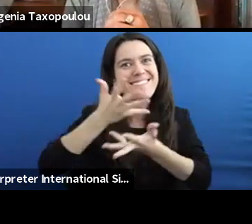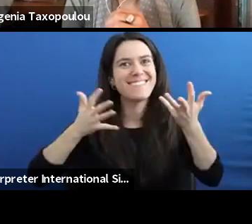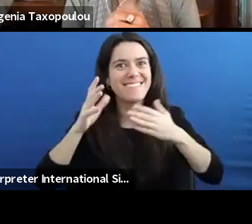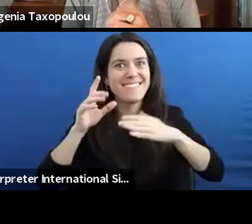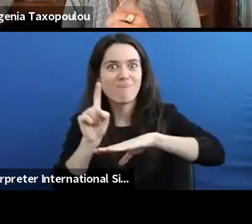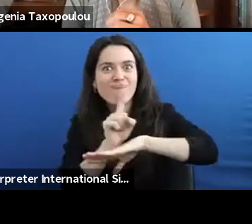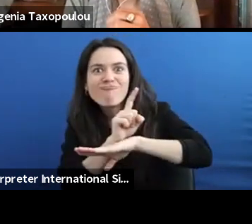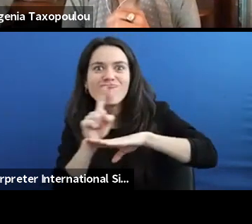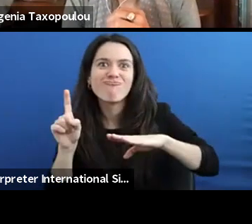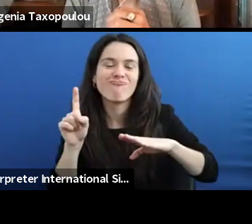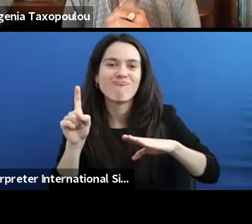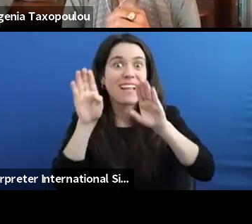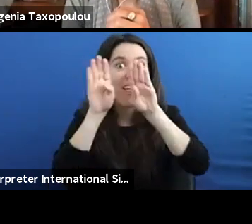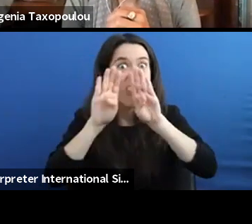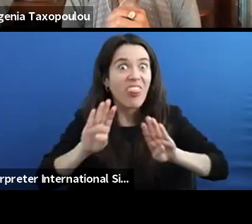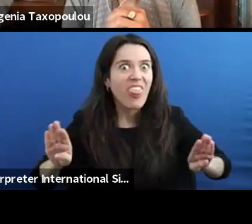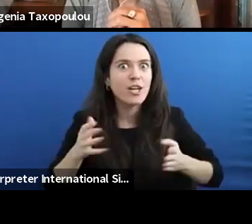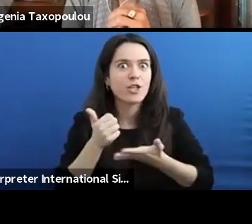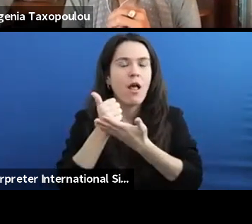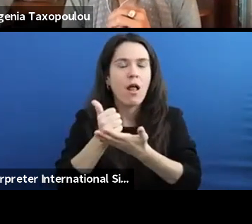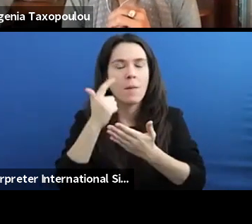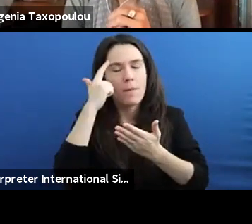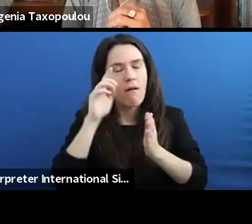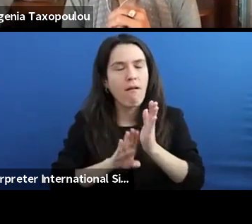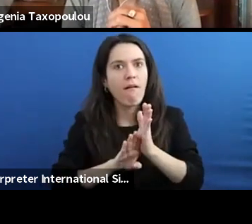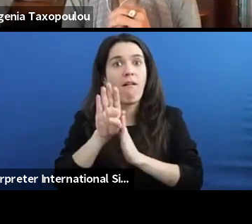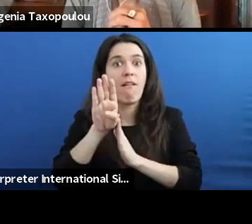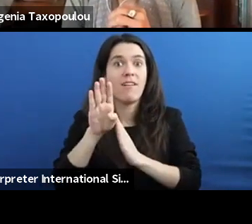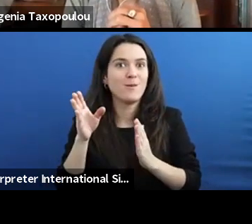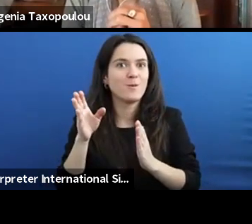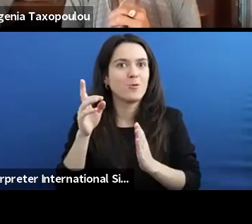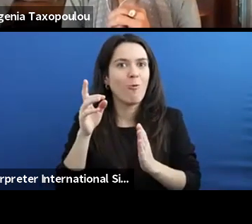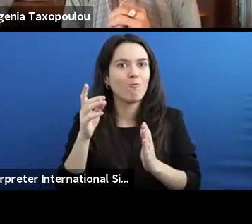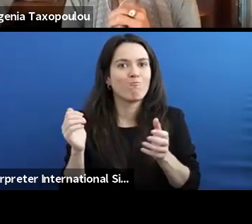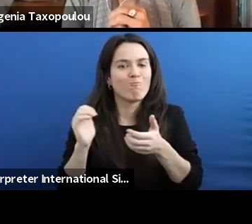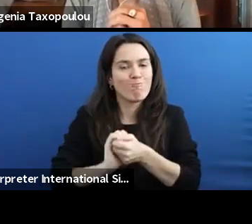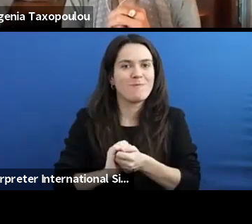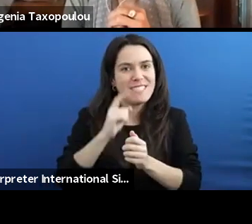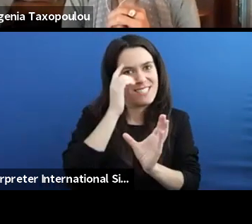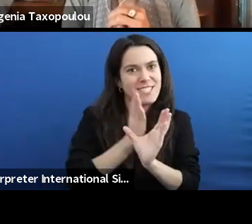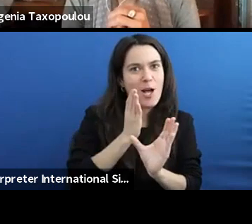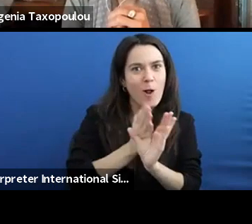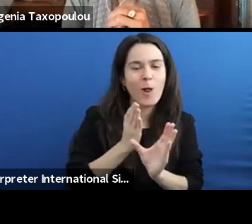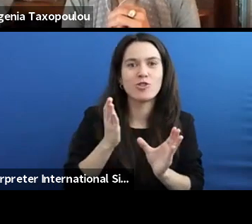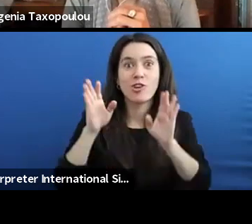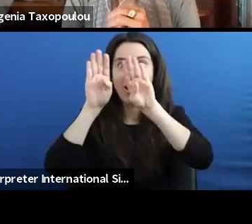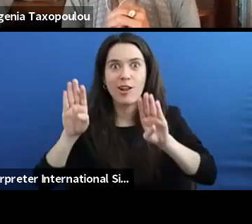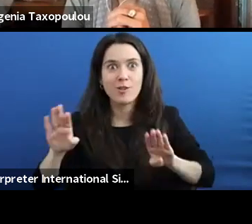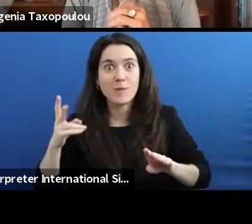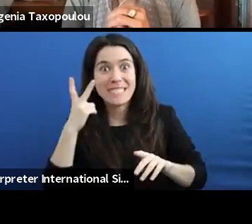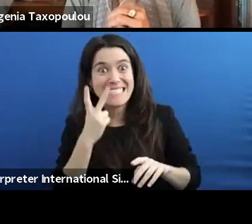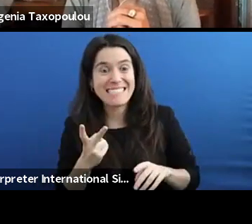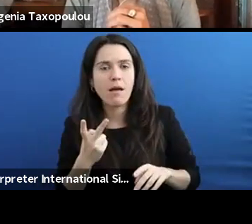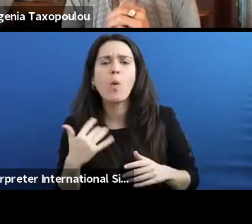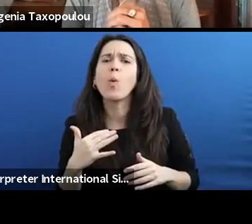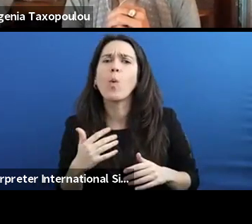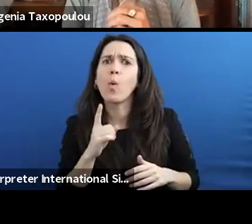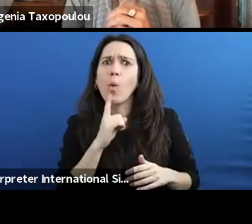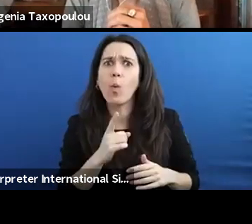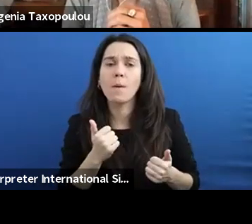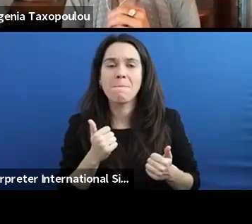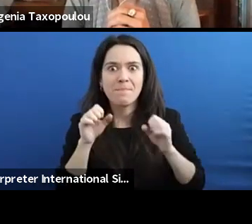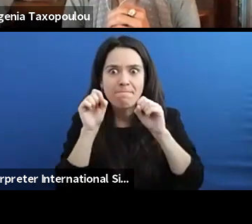by psychologists and theater makers. And many theater groups form a lobby with their audience so as to draw attention